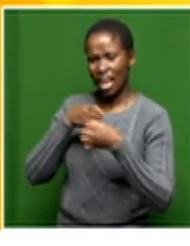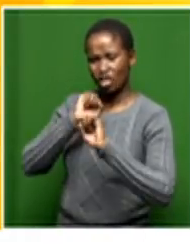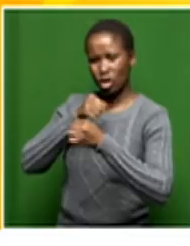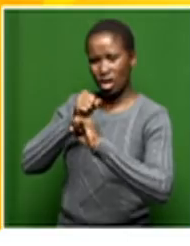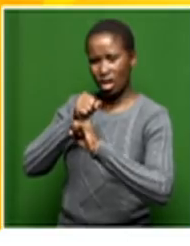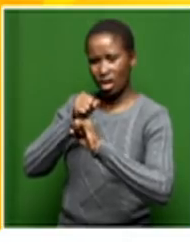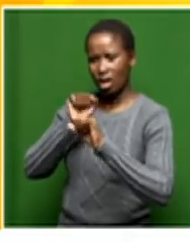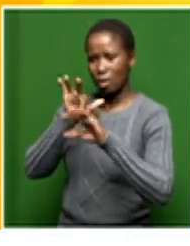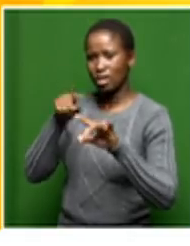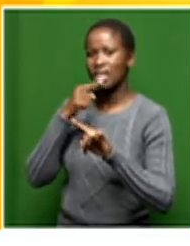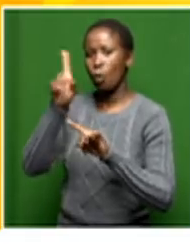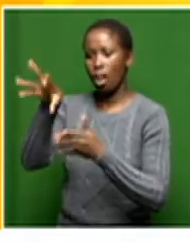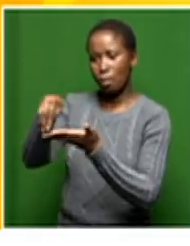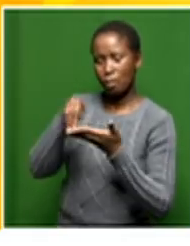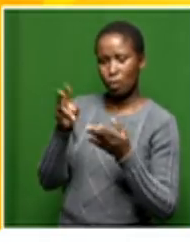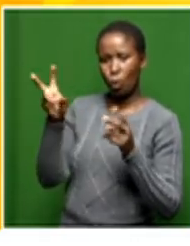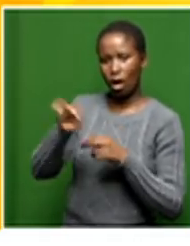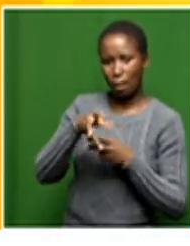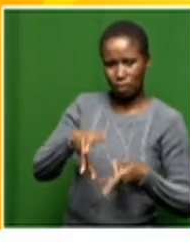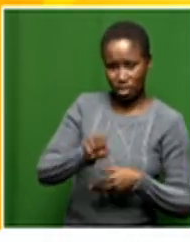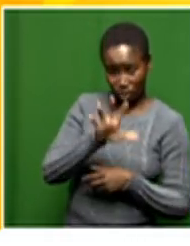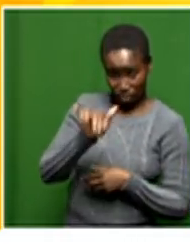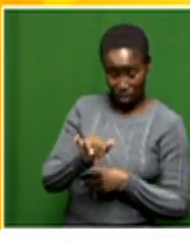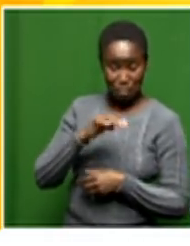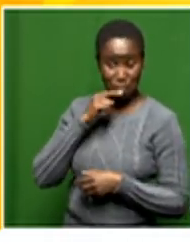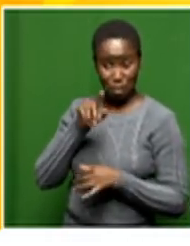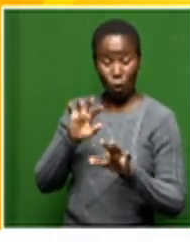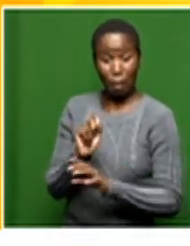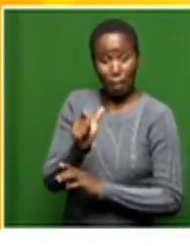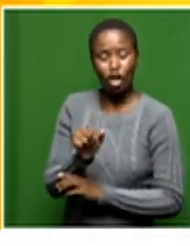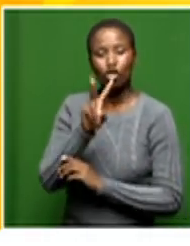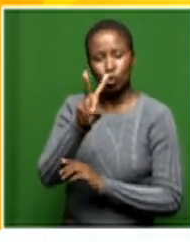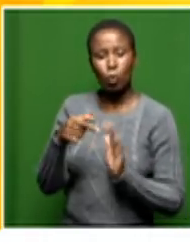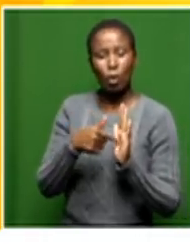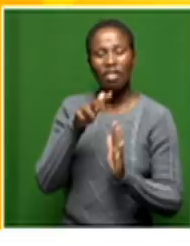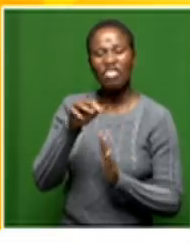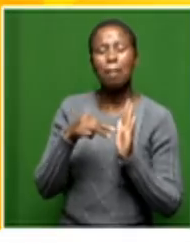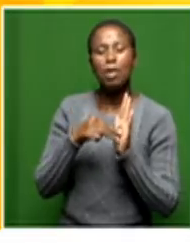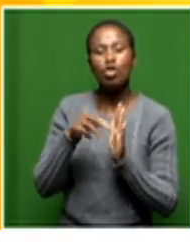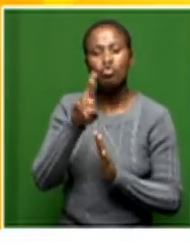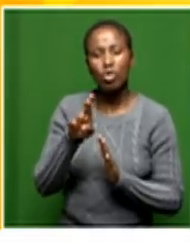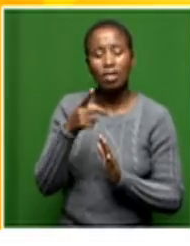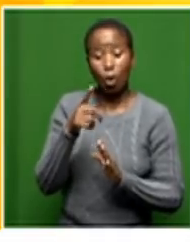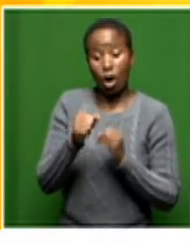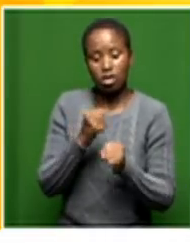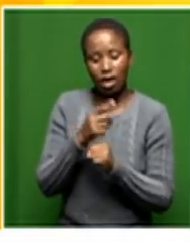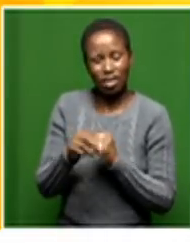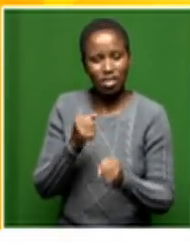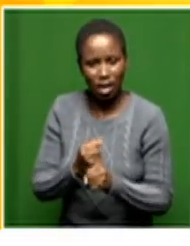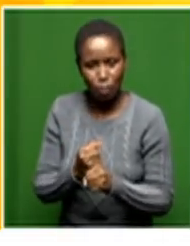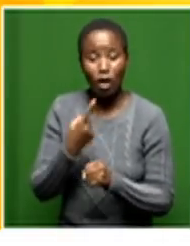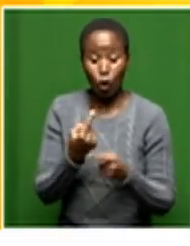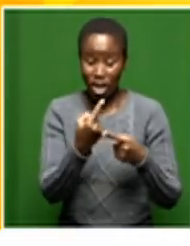are coming into South Africa. So they will be paid 2.5 million rand per annum per